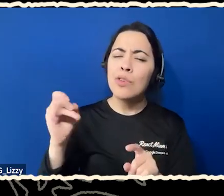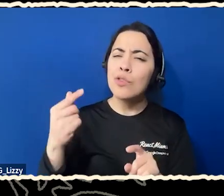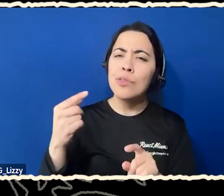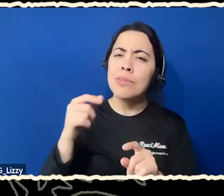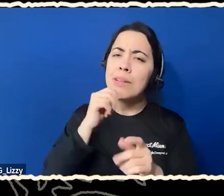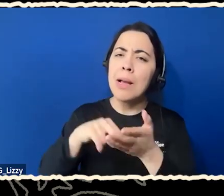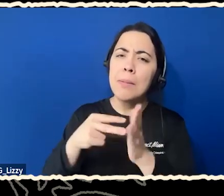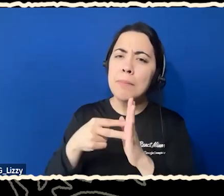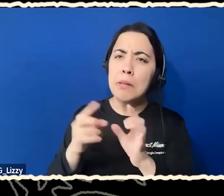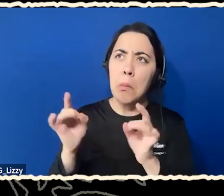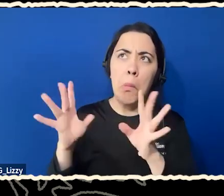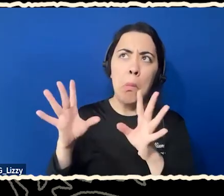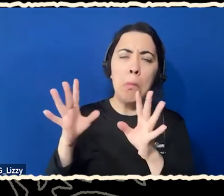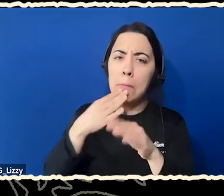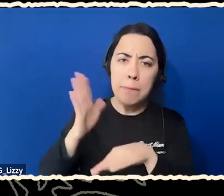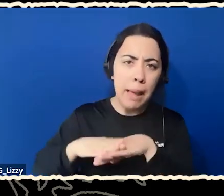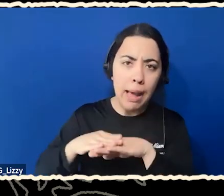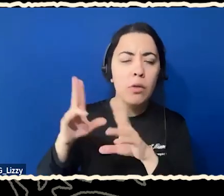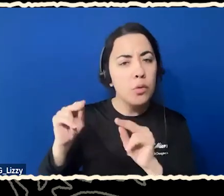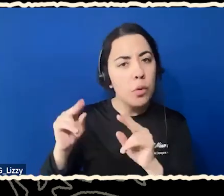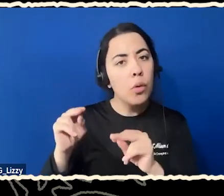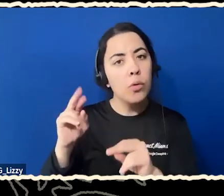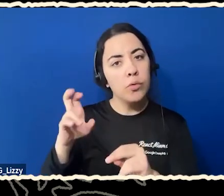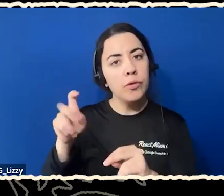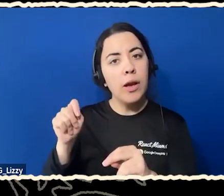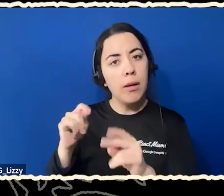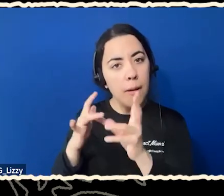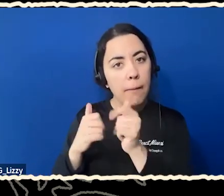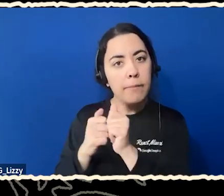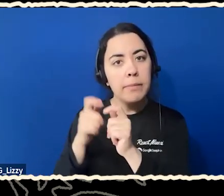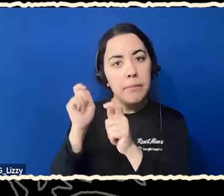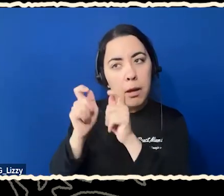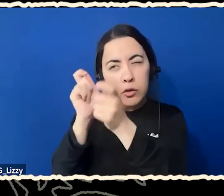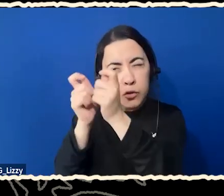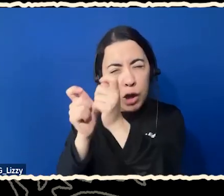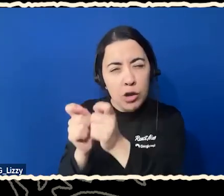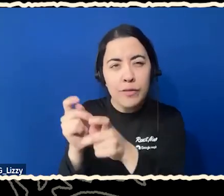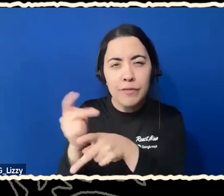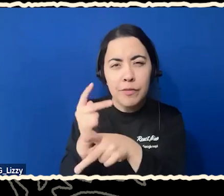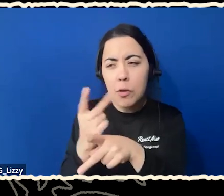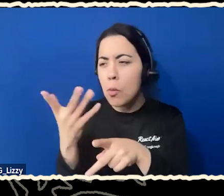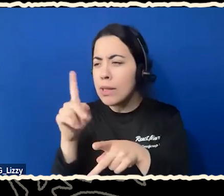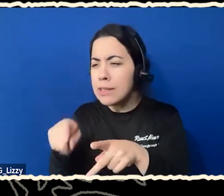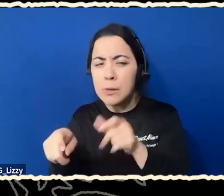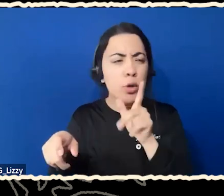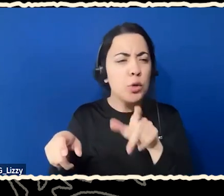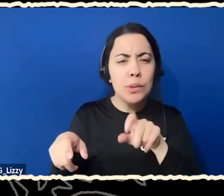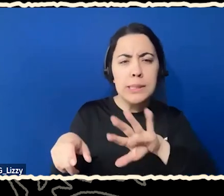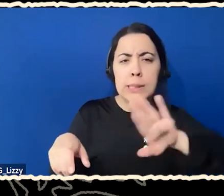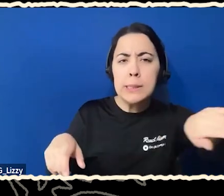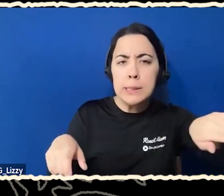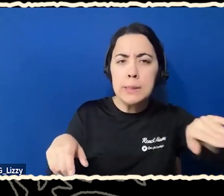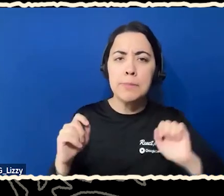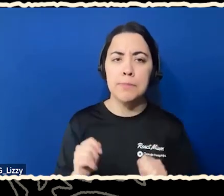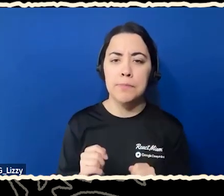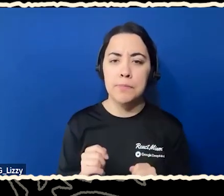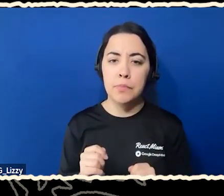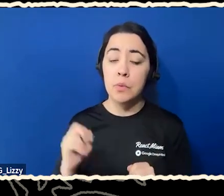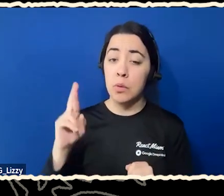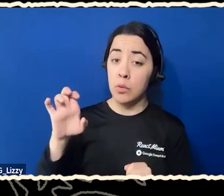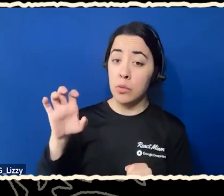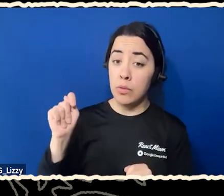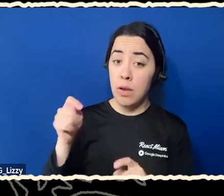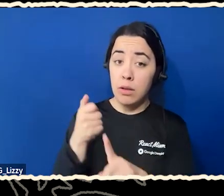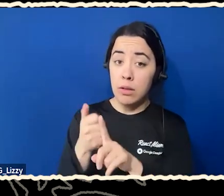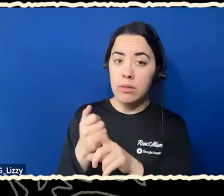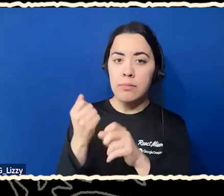how React does its updates. It has to render to figure out what's actually needed. React